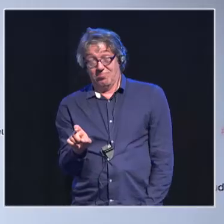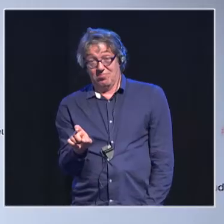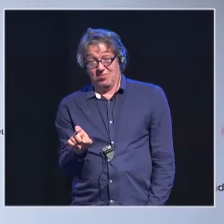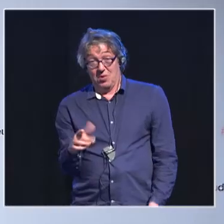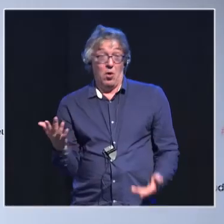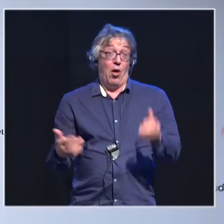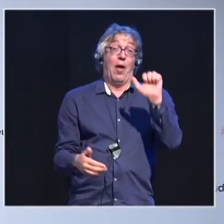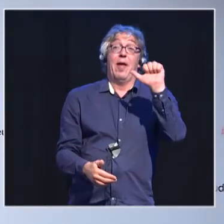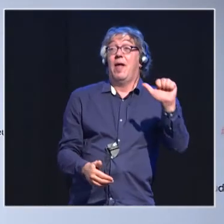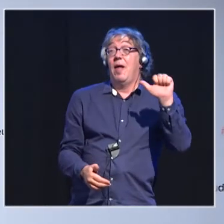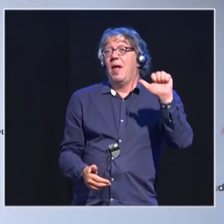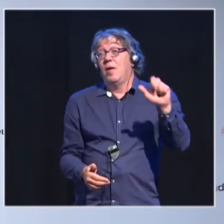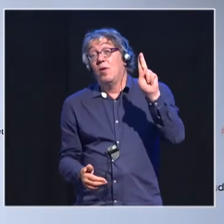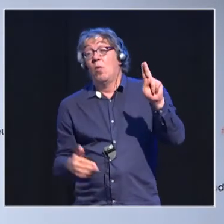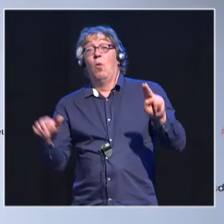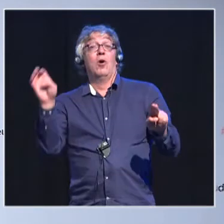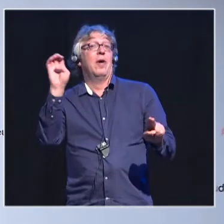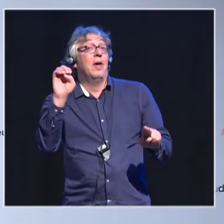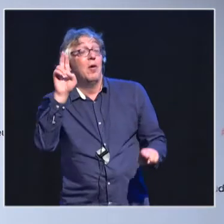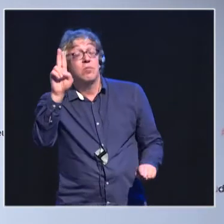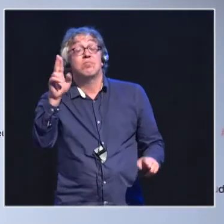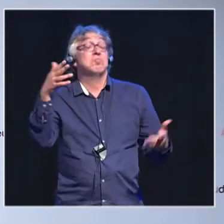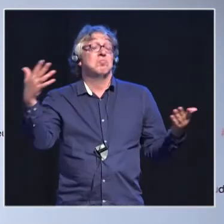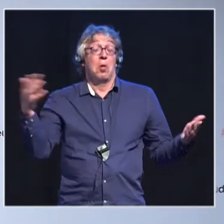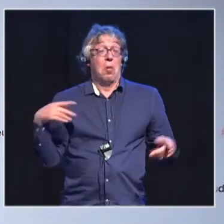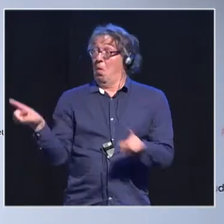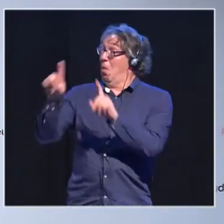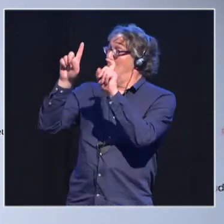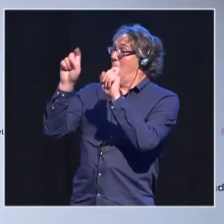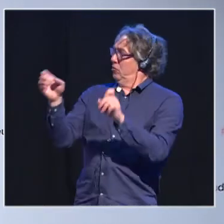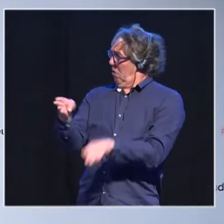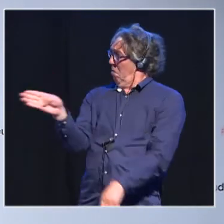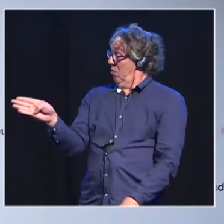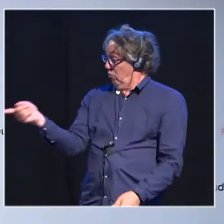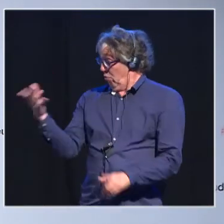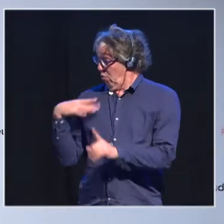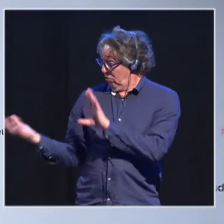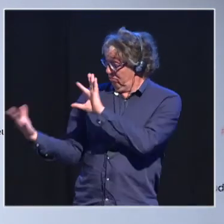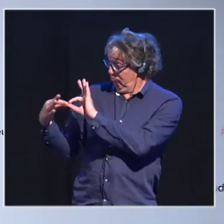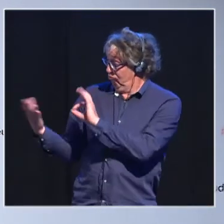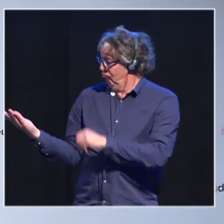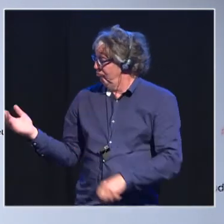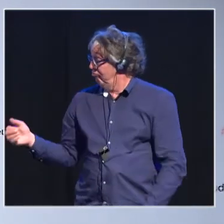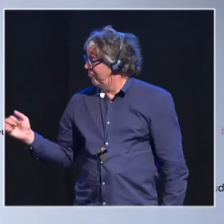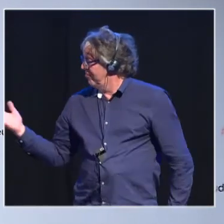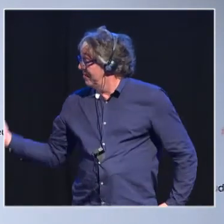kind? You asked me. No, I was asking VP, but if you'd like to jump in.